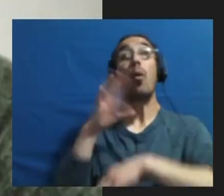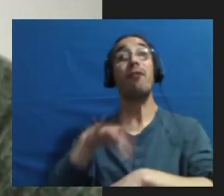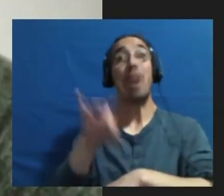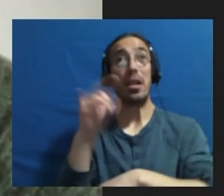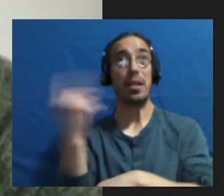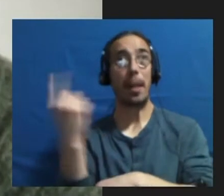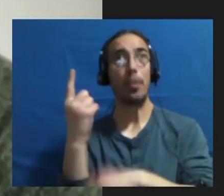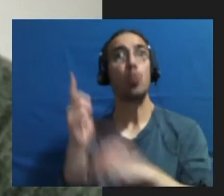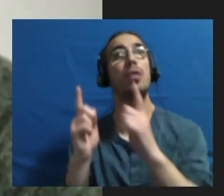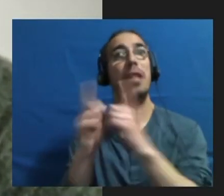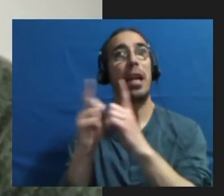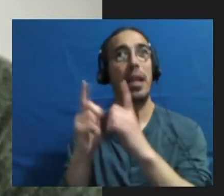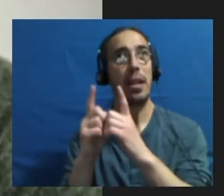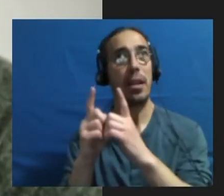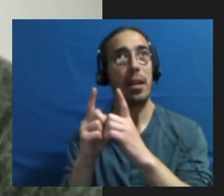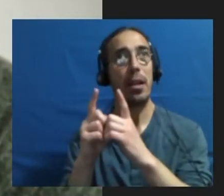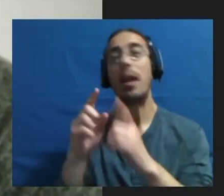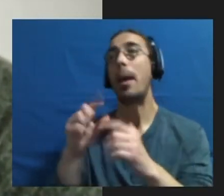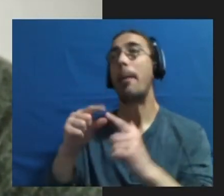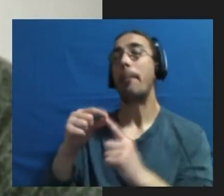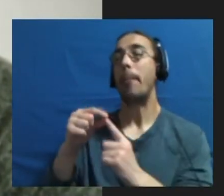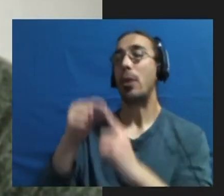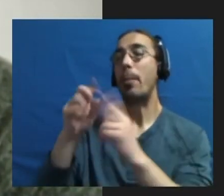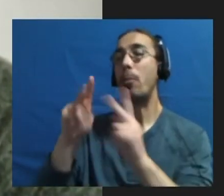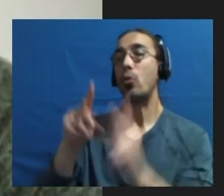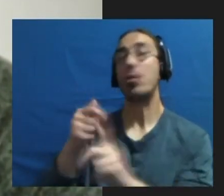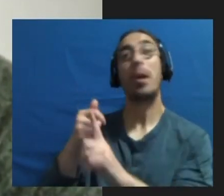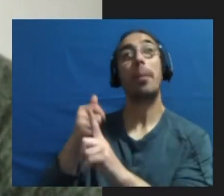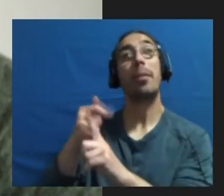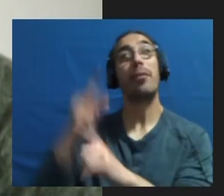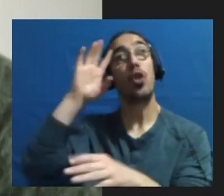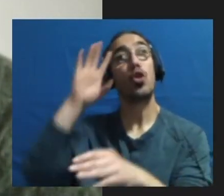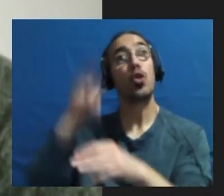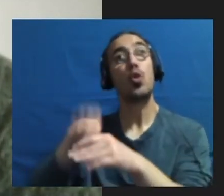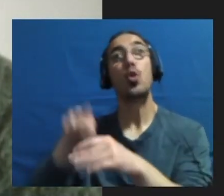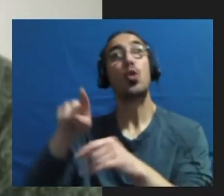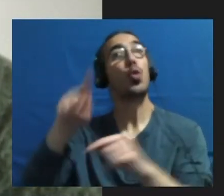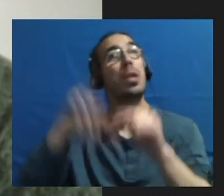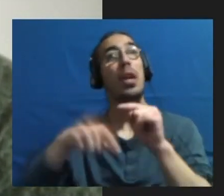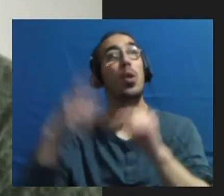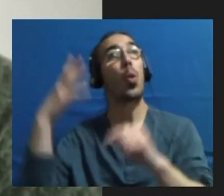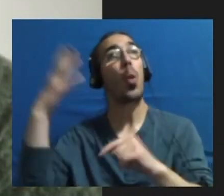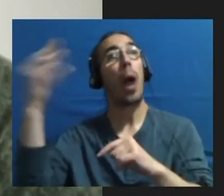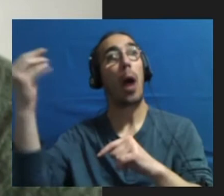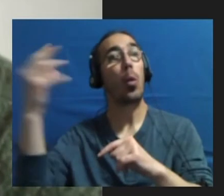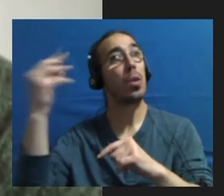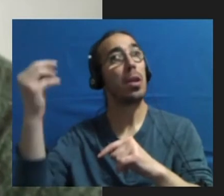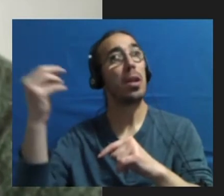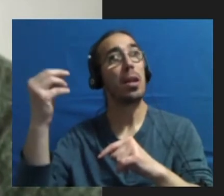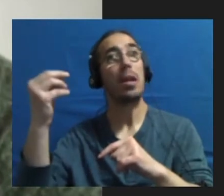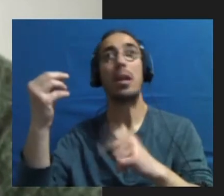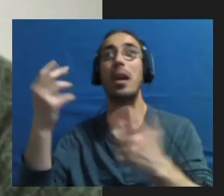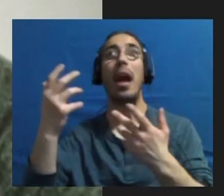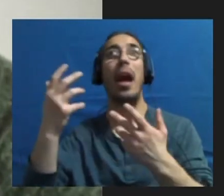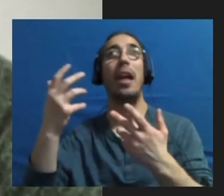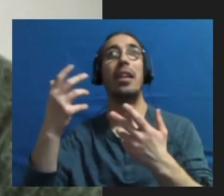especially with someone with autism, that's like you can't just go out and put that on your dating profile